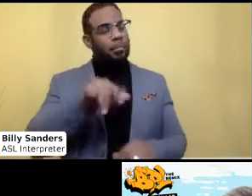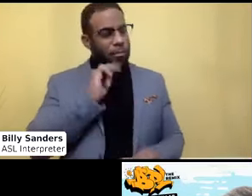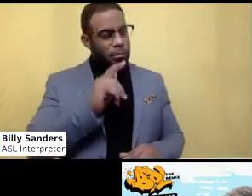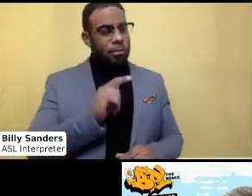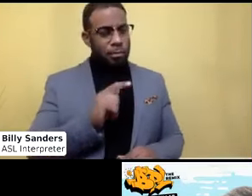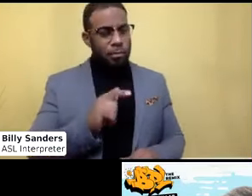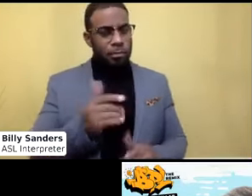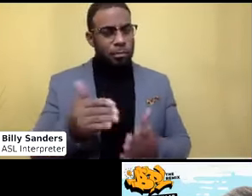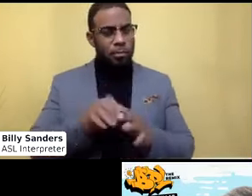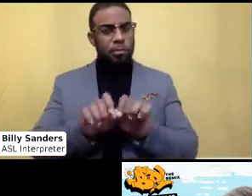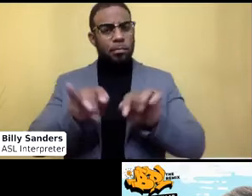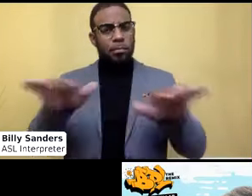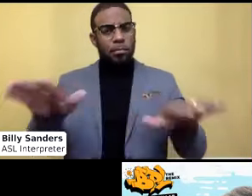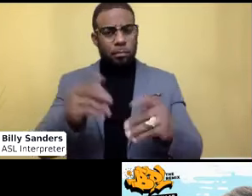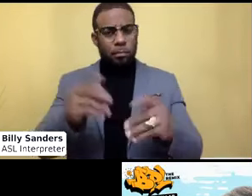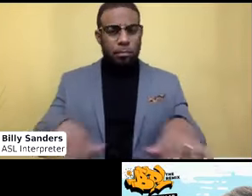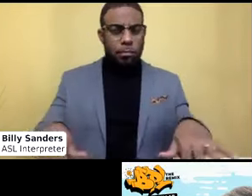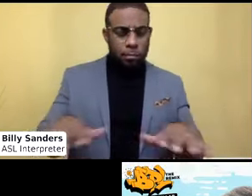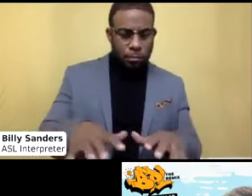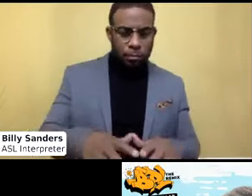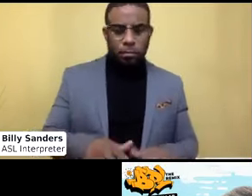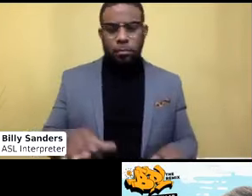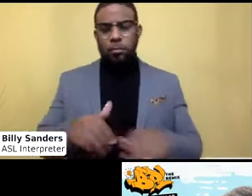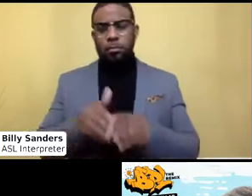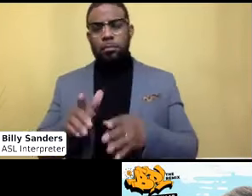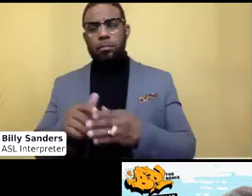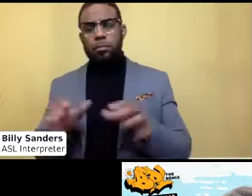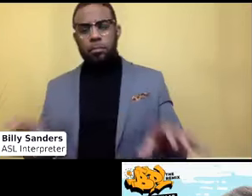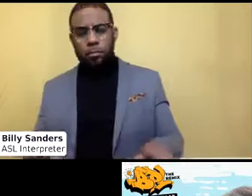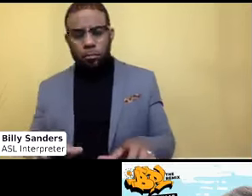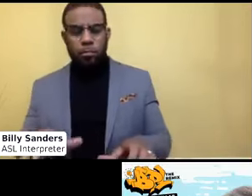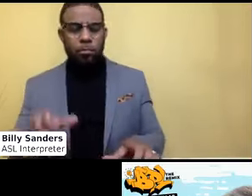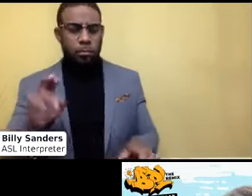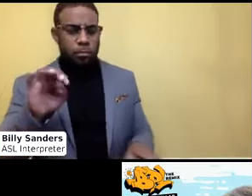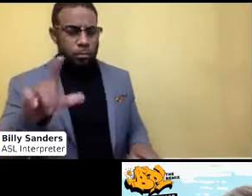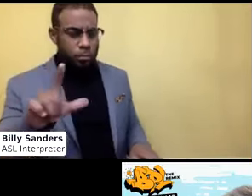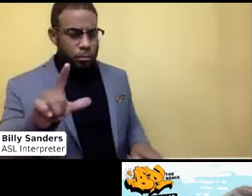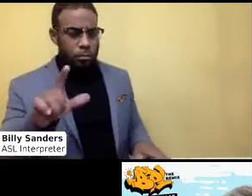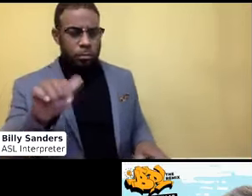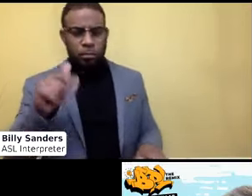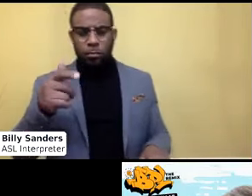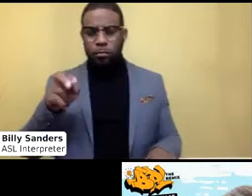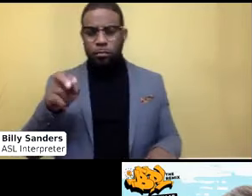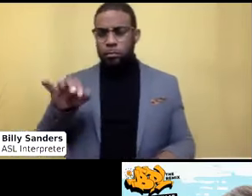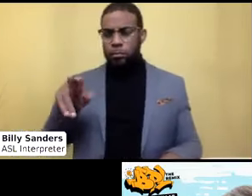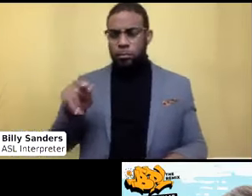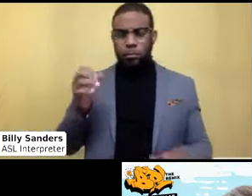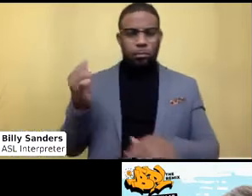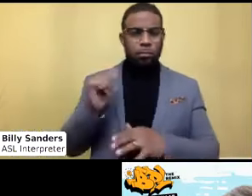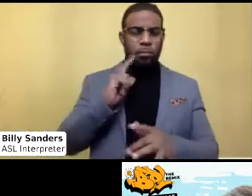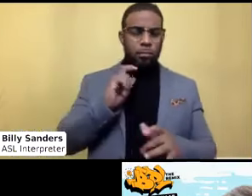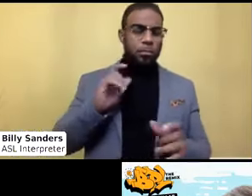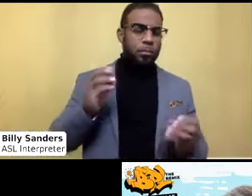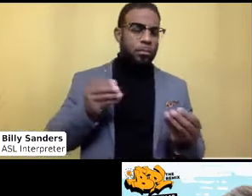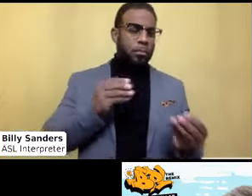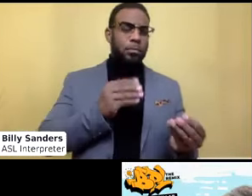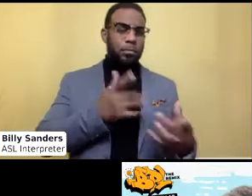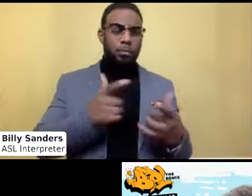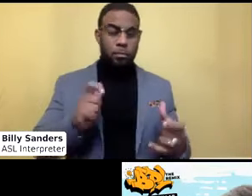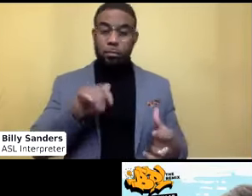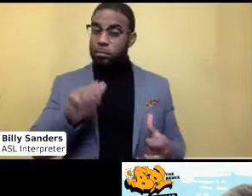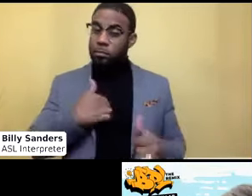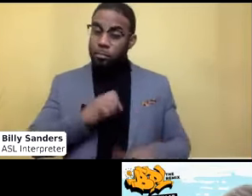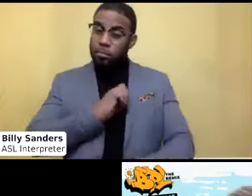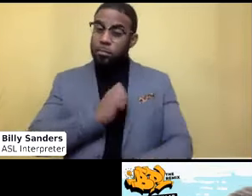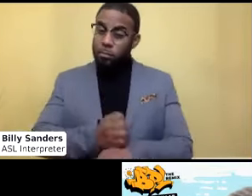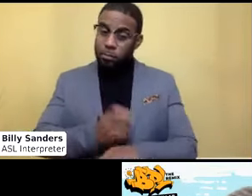this redistribution of land done in a way to facilitate radical agrarian reforms that will feed the masses. We have to have